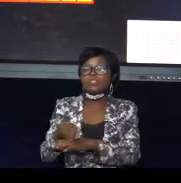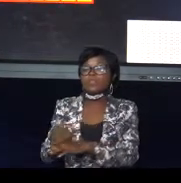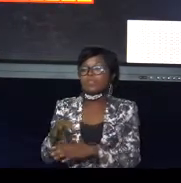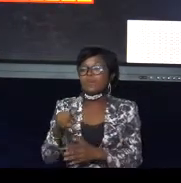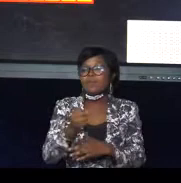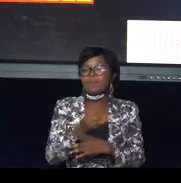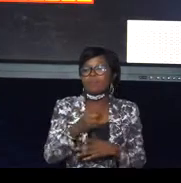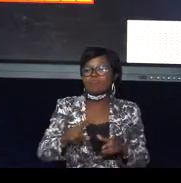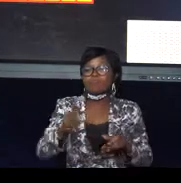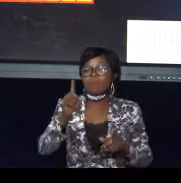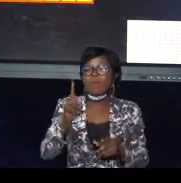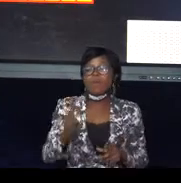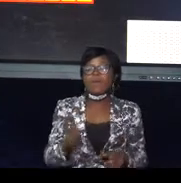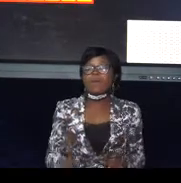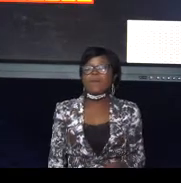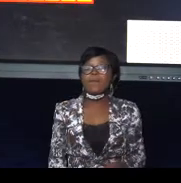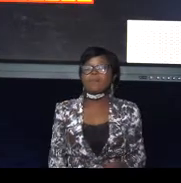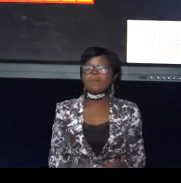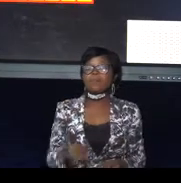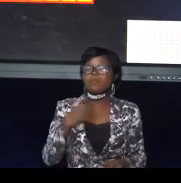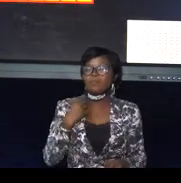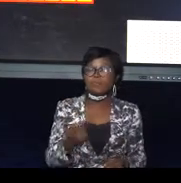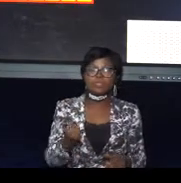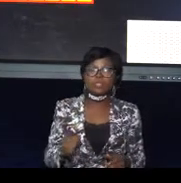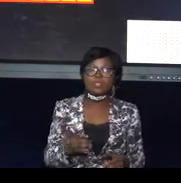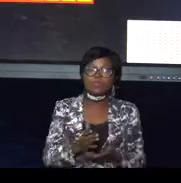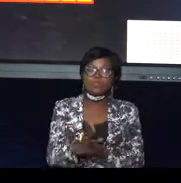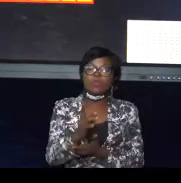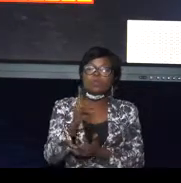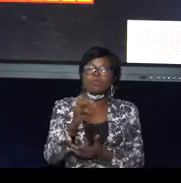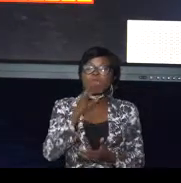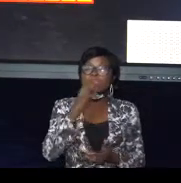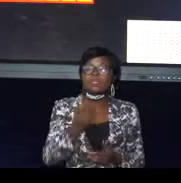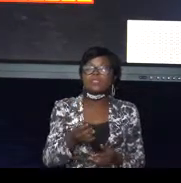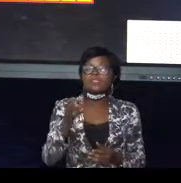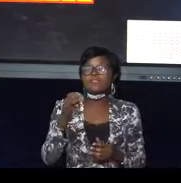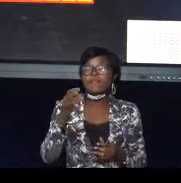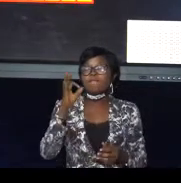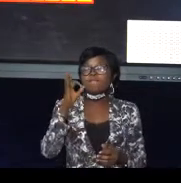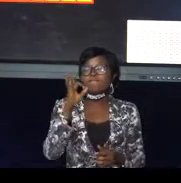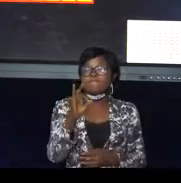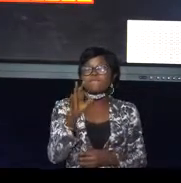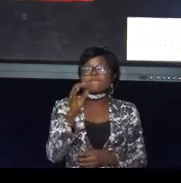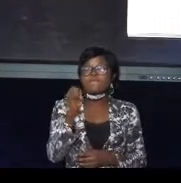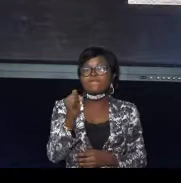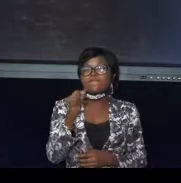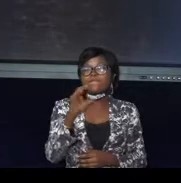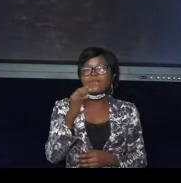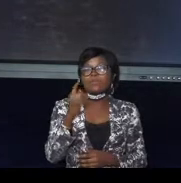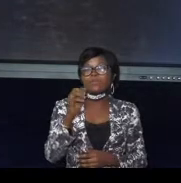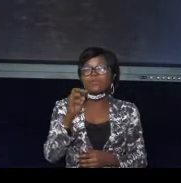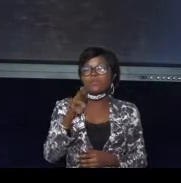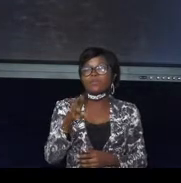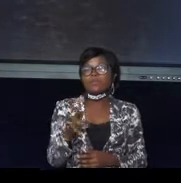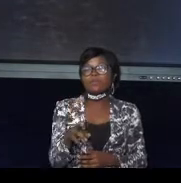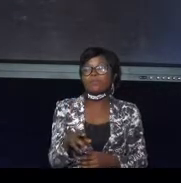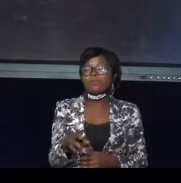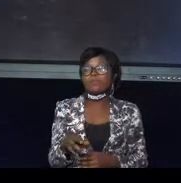familiar with. We're just learning that the correct name for them is factor. Okay, so now moving